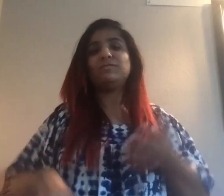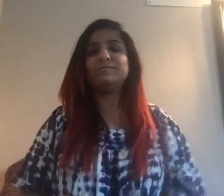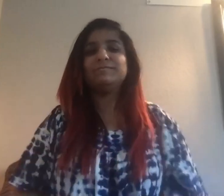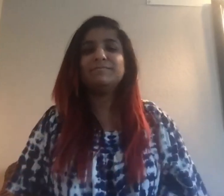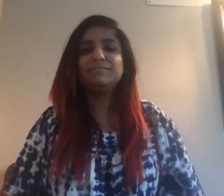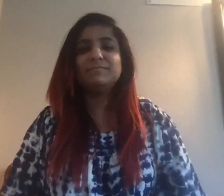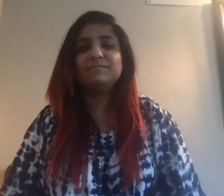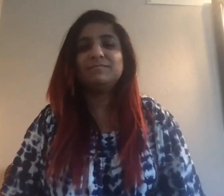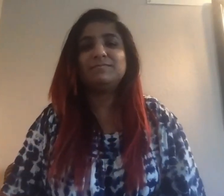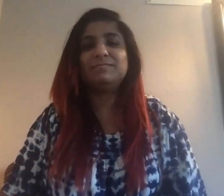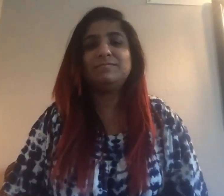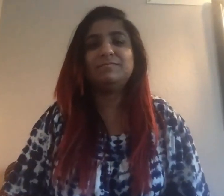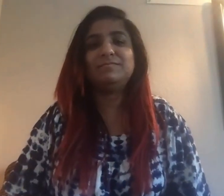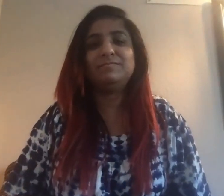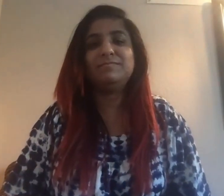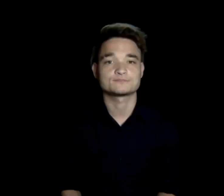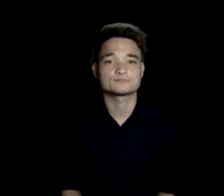My role here today is the student.